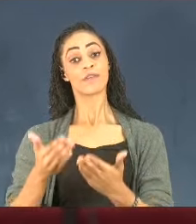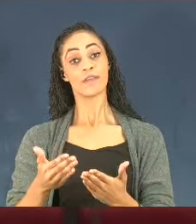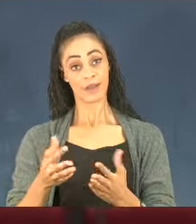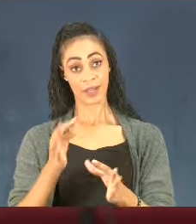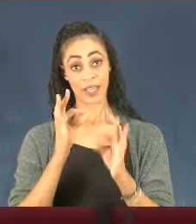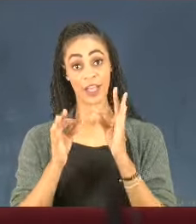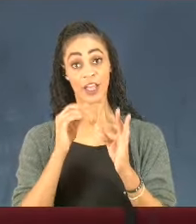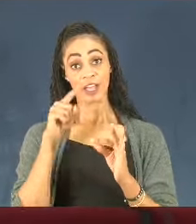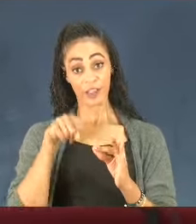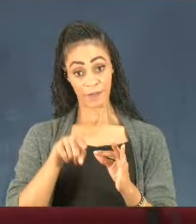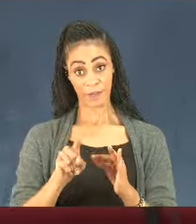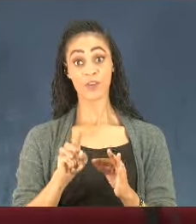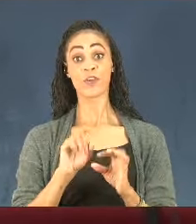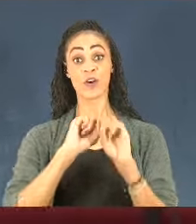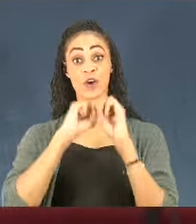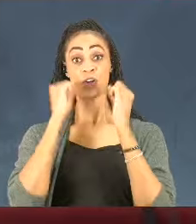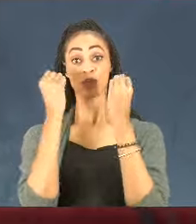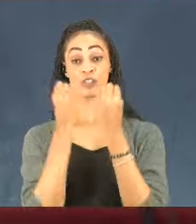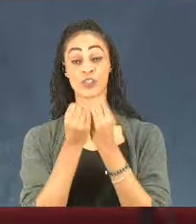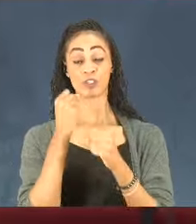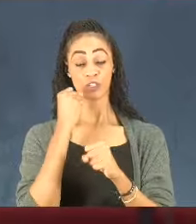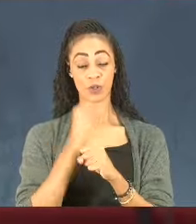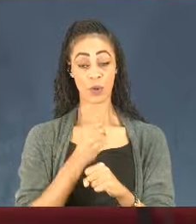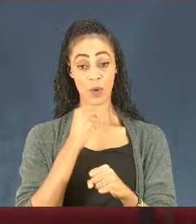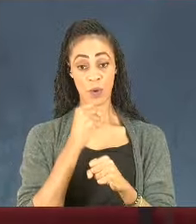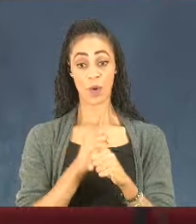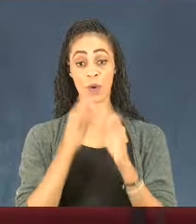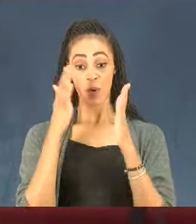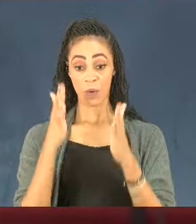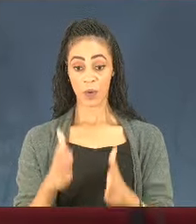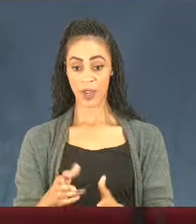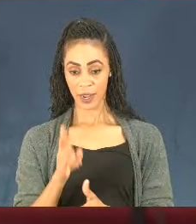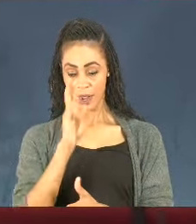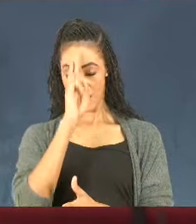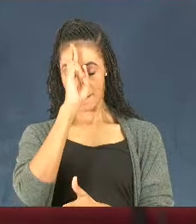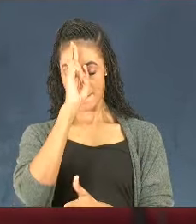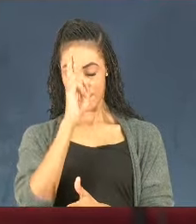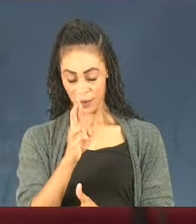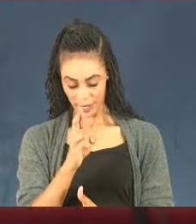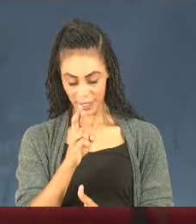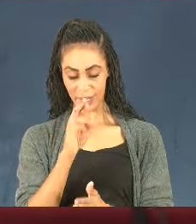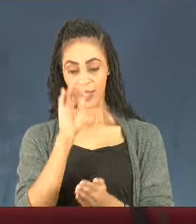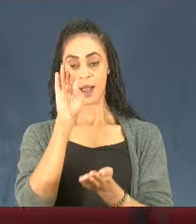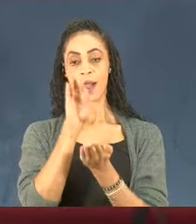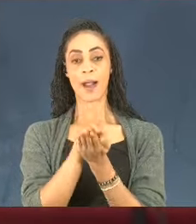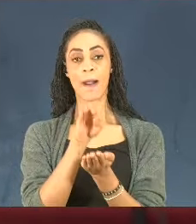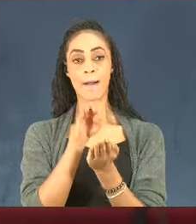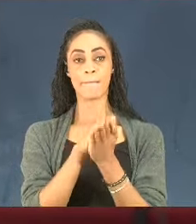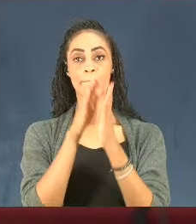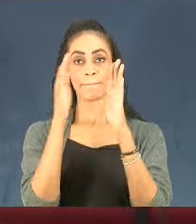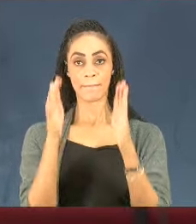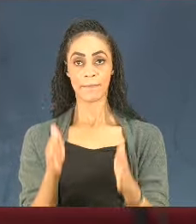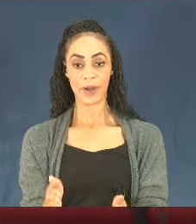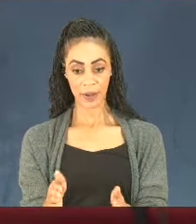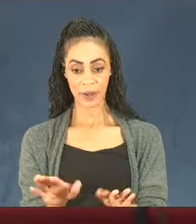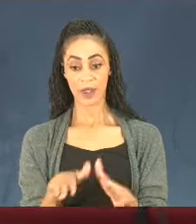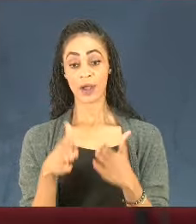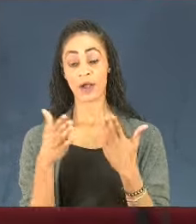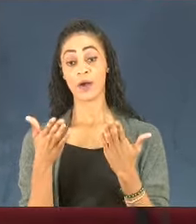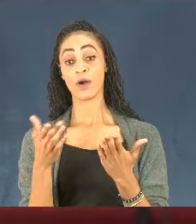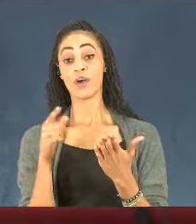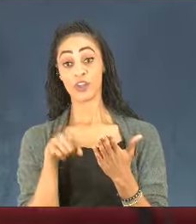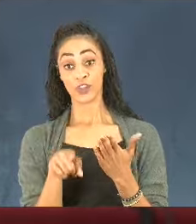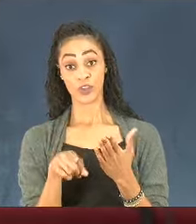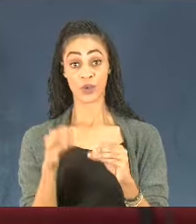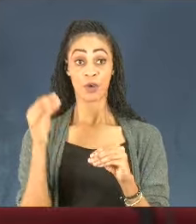you are a social worker, a farmer, a fireman, a police officer, a banker, a painter, a technician, you